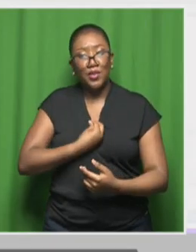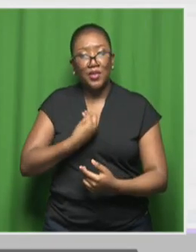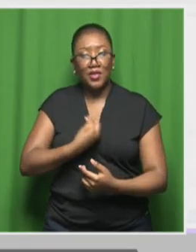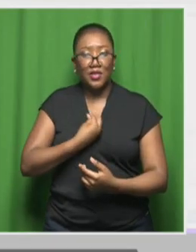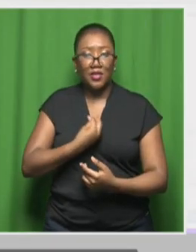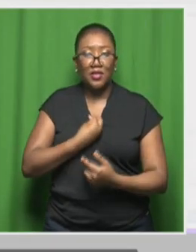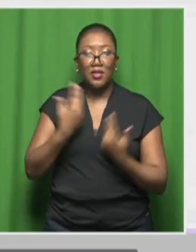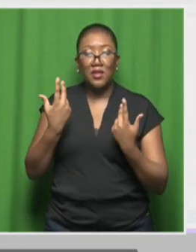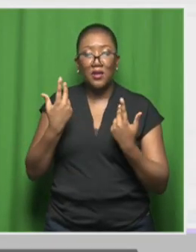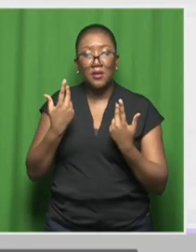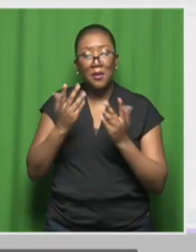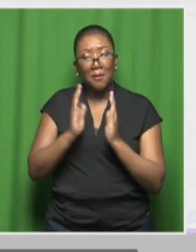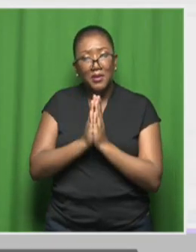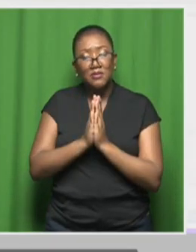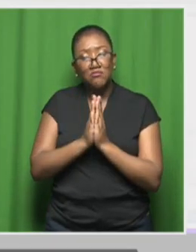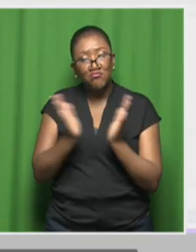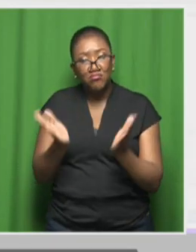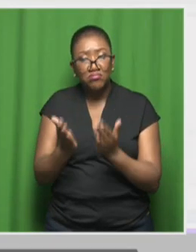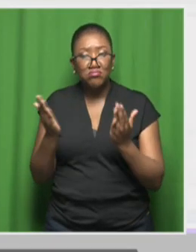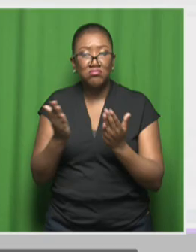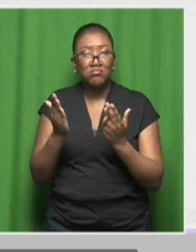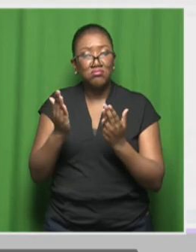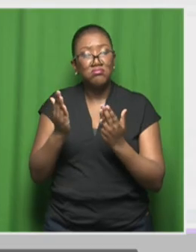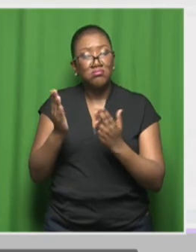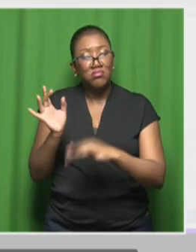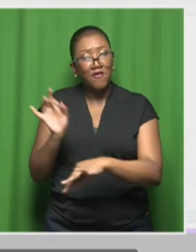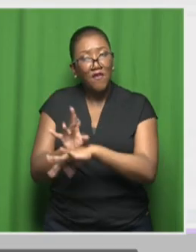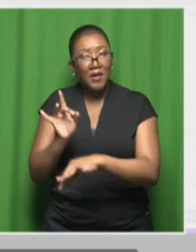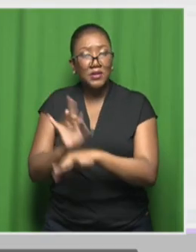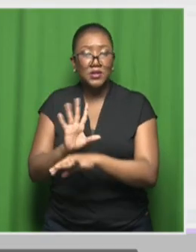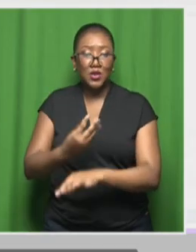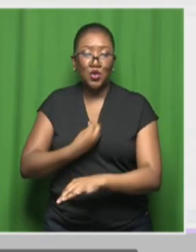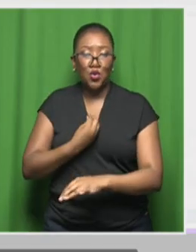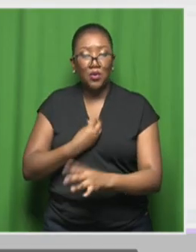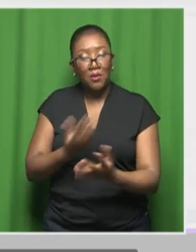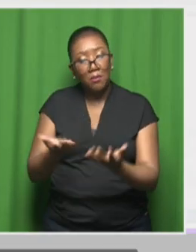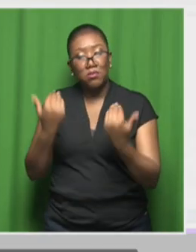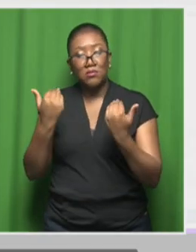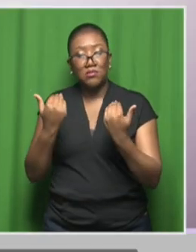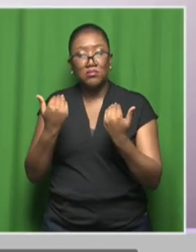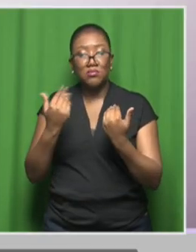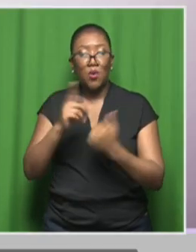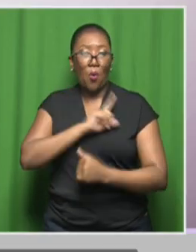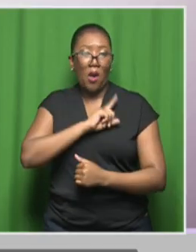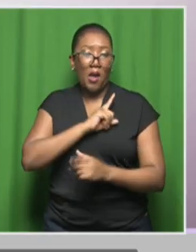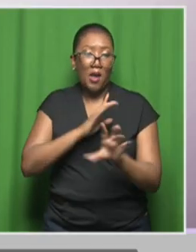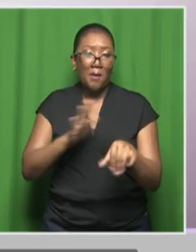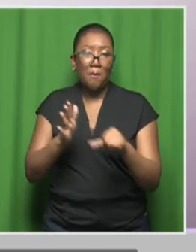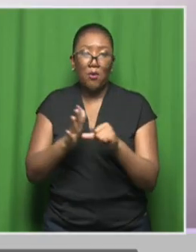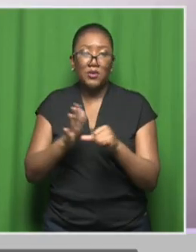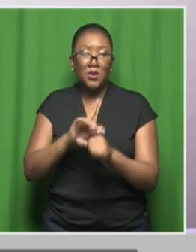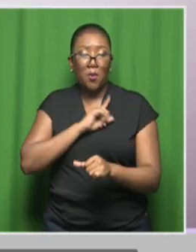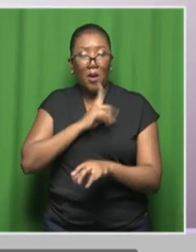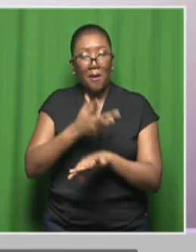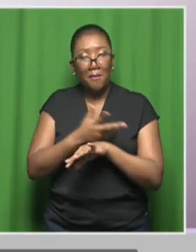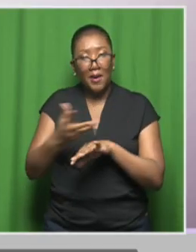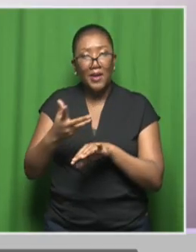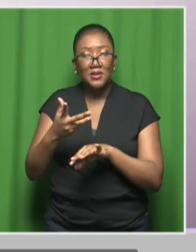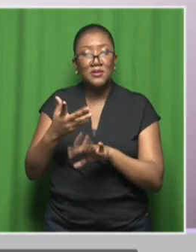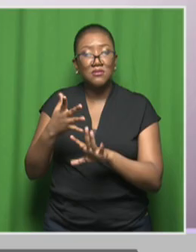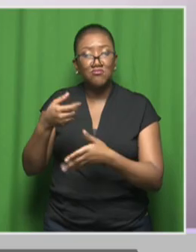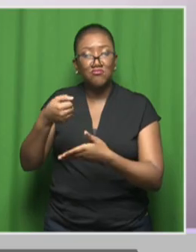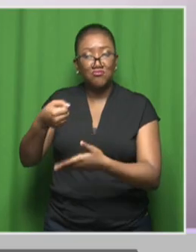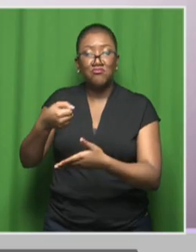upon the youth and, of course, those who may not have signed up yet, why it is so important to donate blood, and, of course,